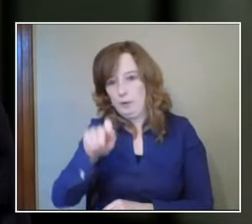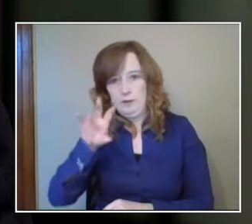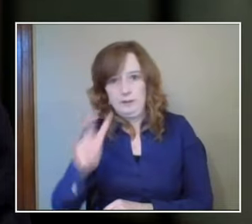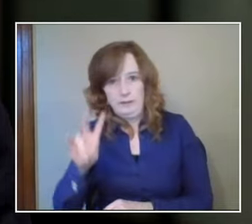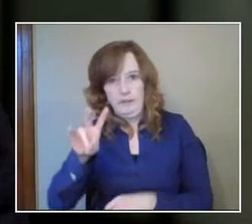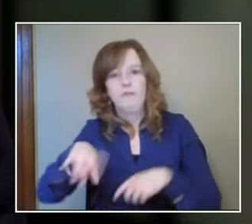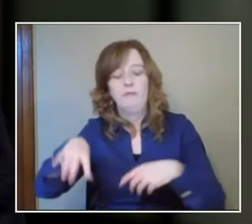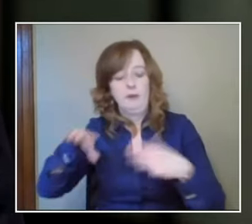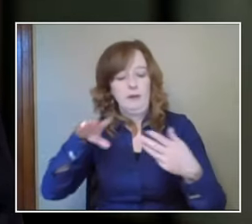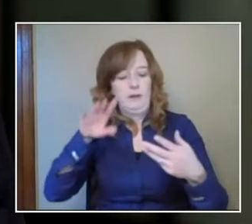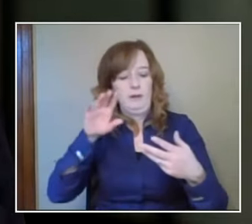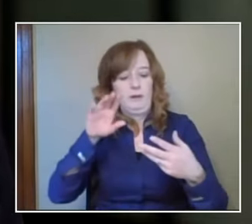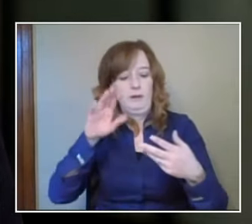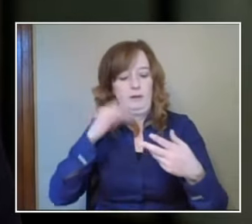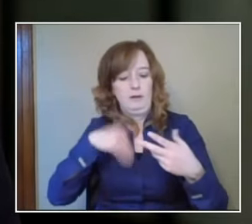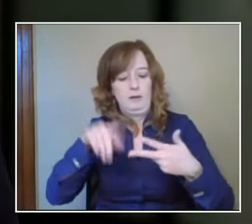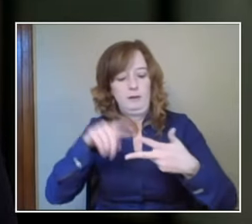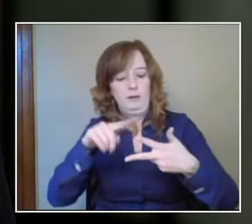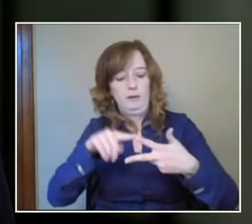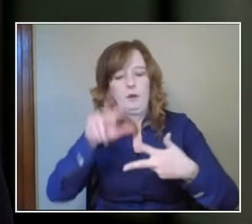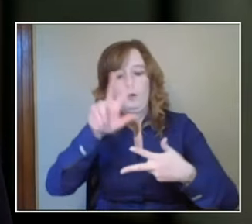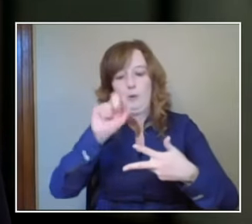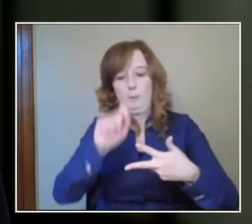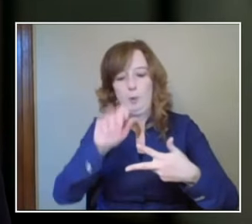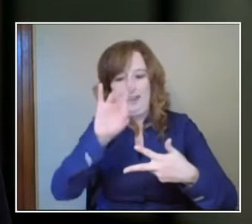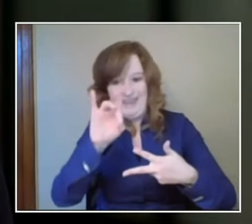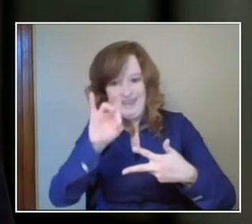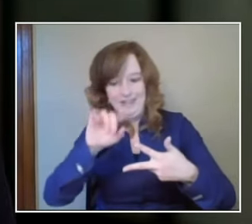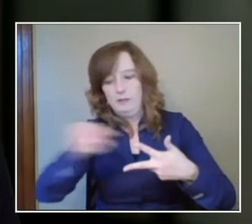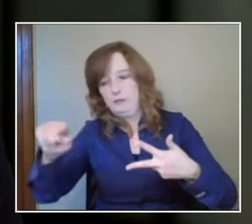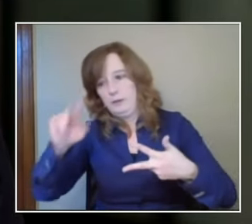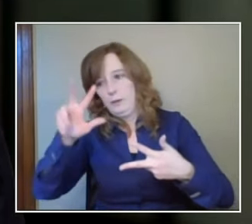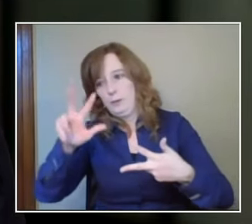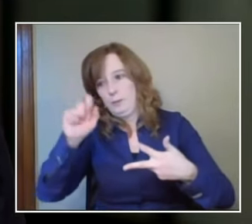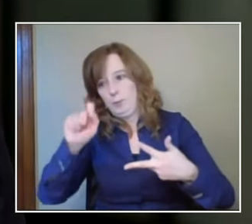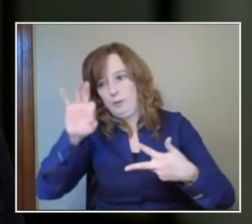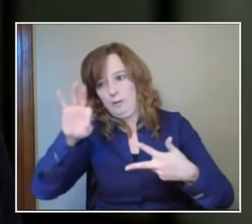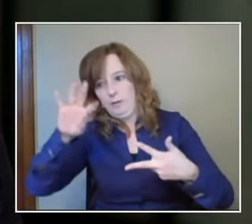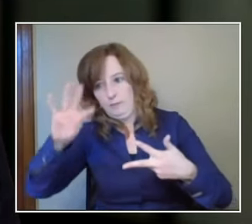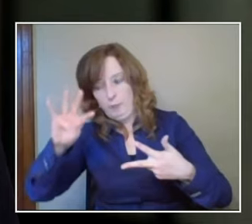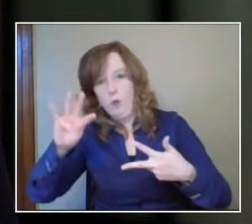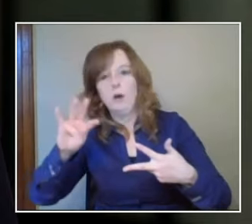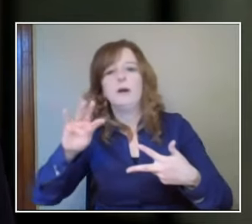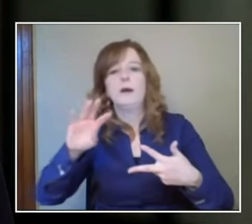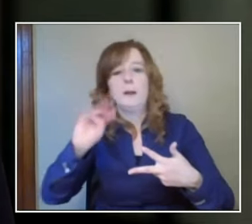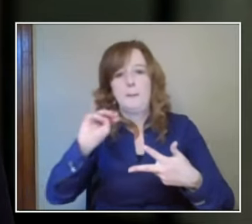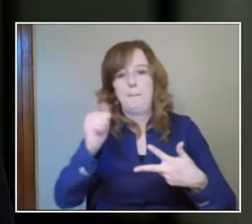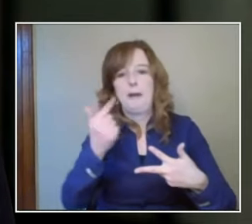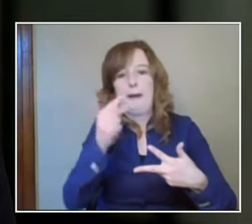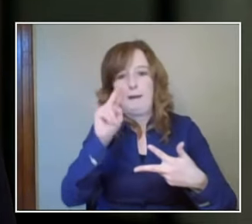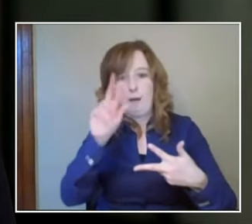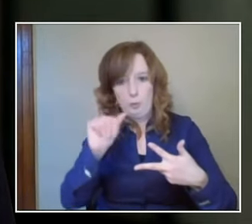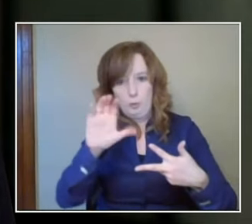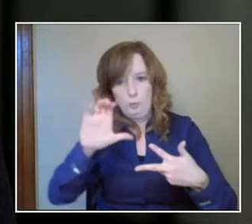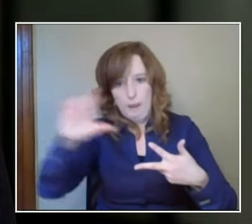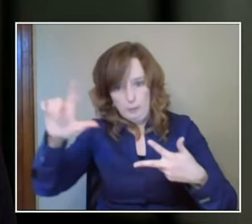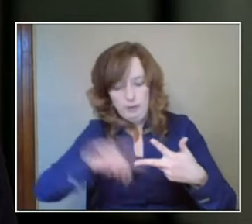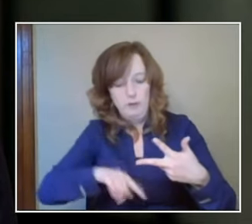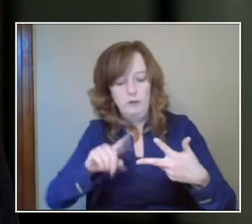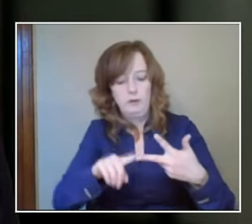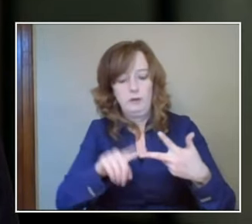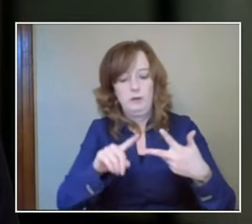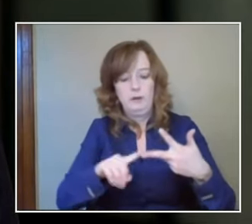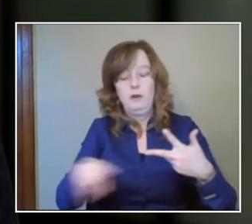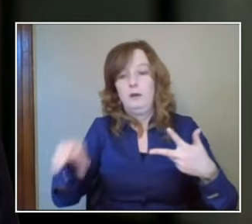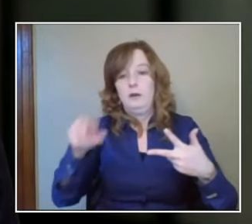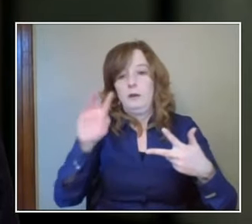earning between a 3.8 and 3.94 GPA, and summa cum laude for those graduating with a GPA